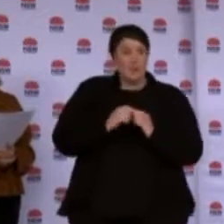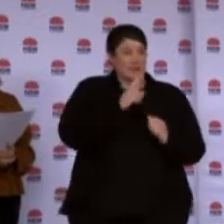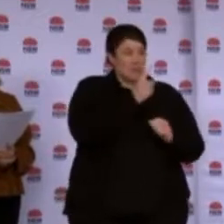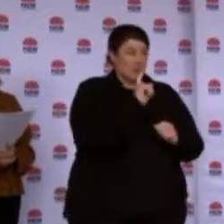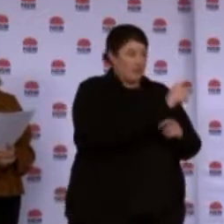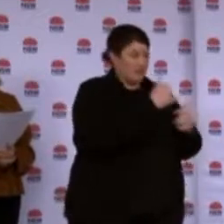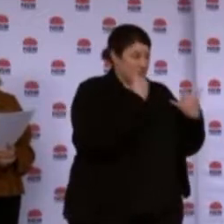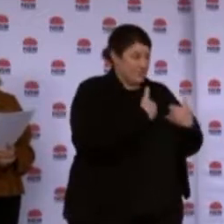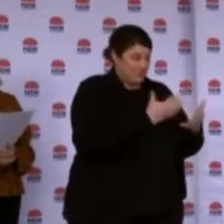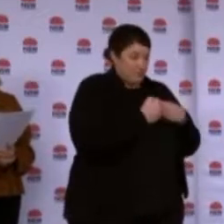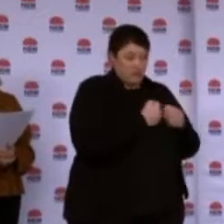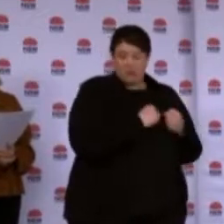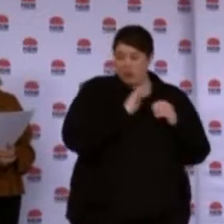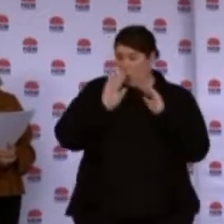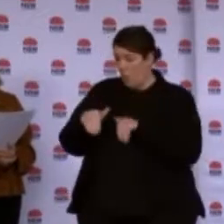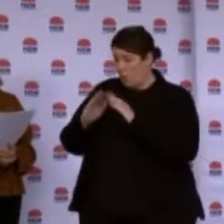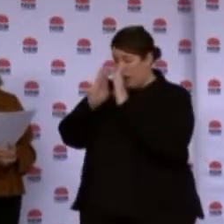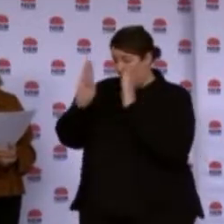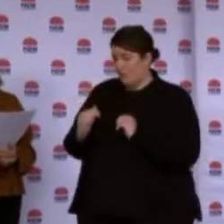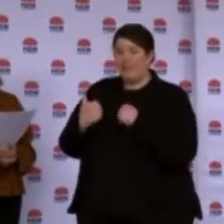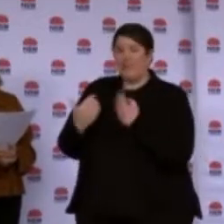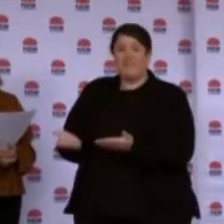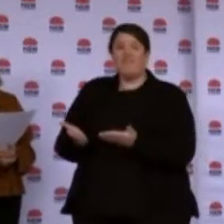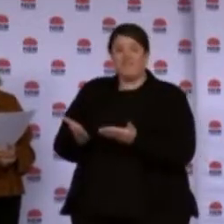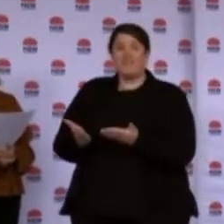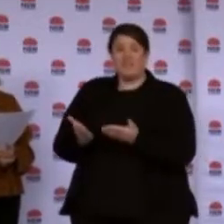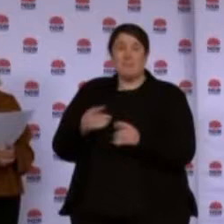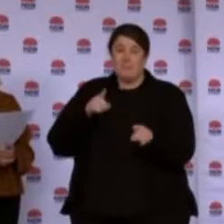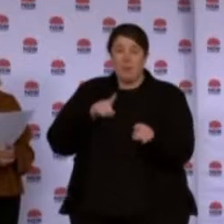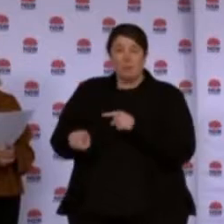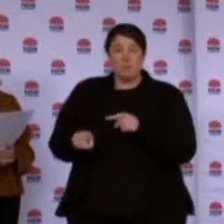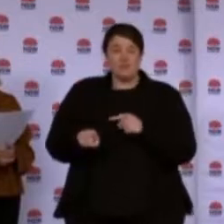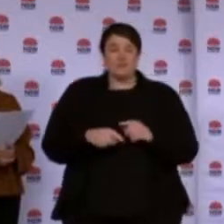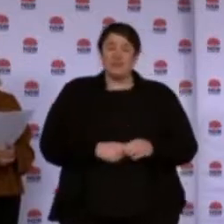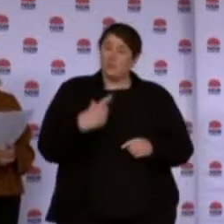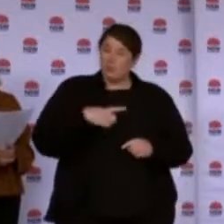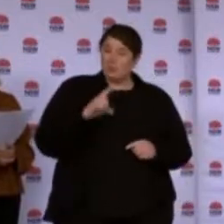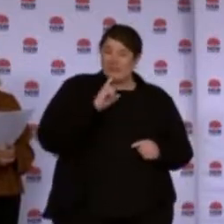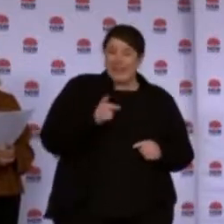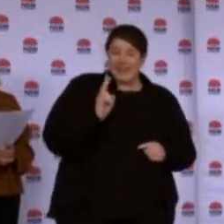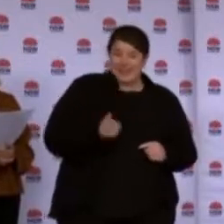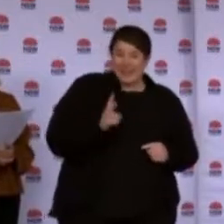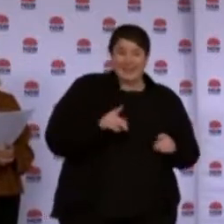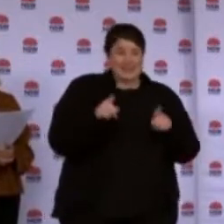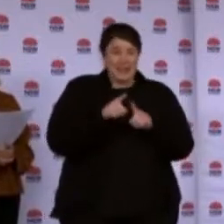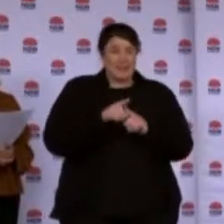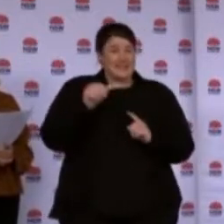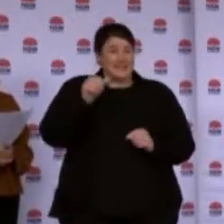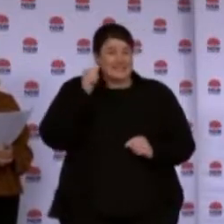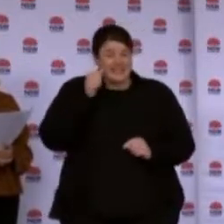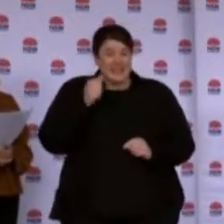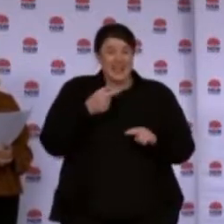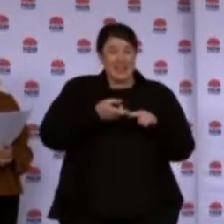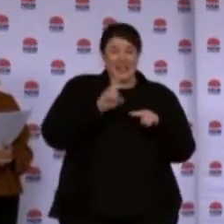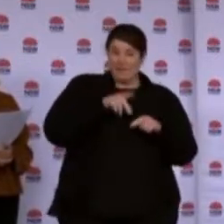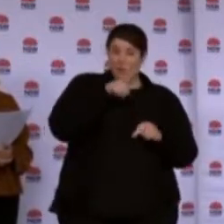unfortunately, bear the brunt of those 112 numbers that we've seen overnight. And that's why I want to stress again, as we did yesterday, if